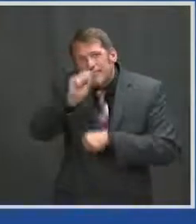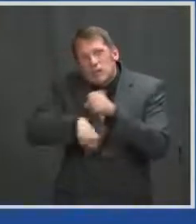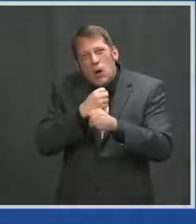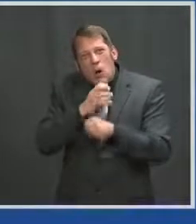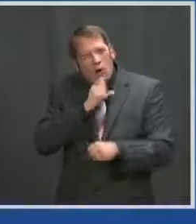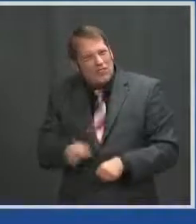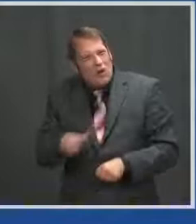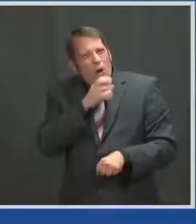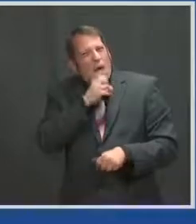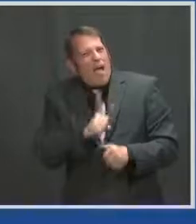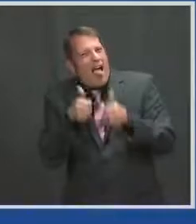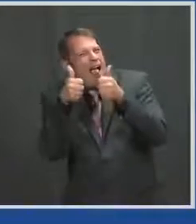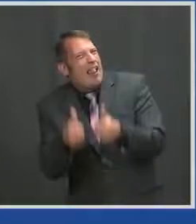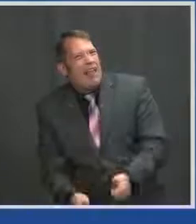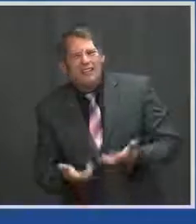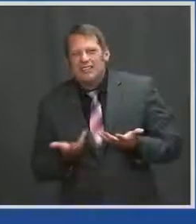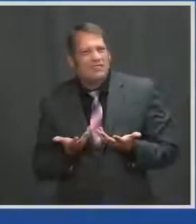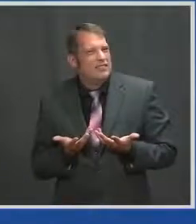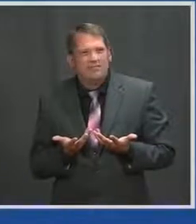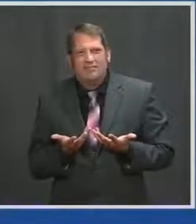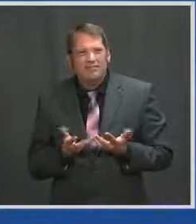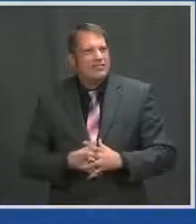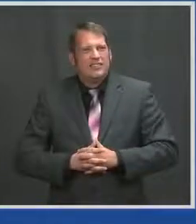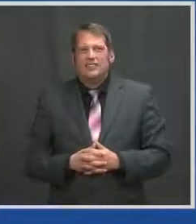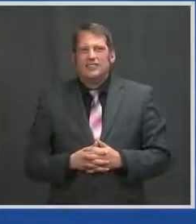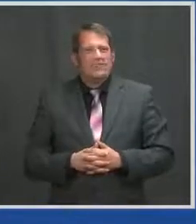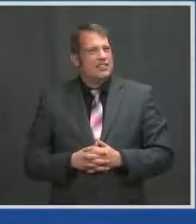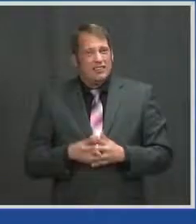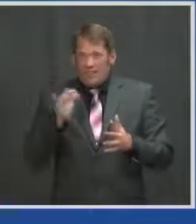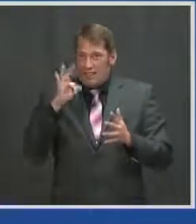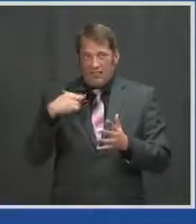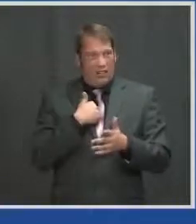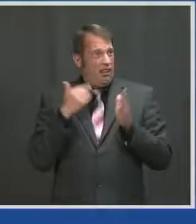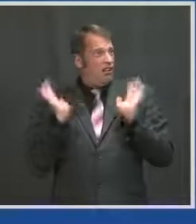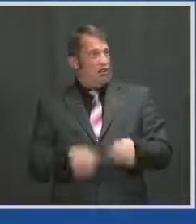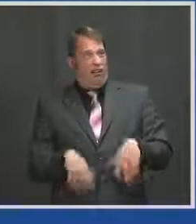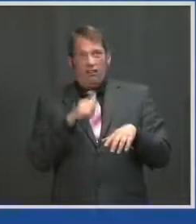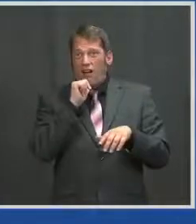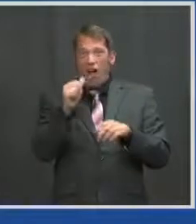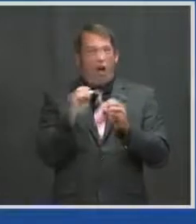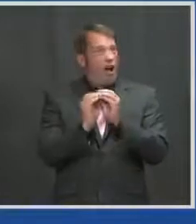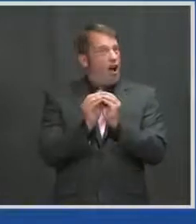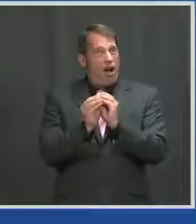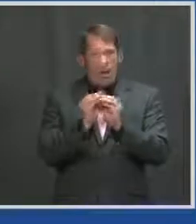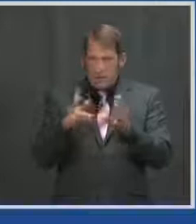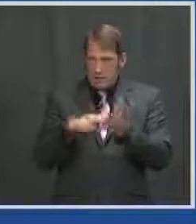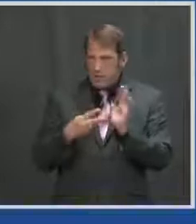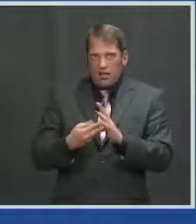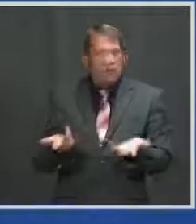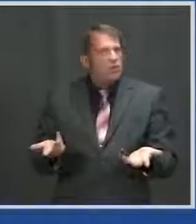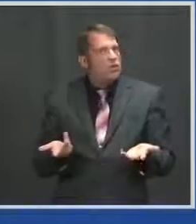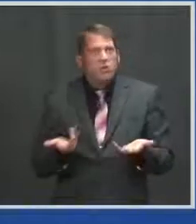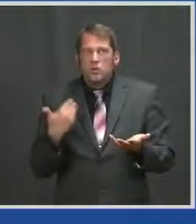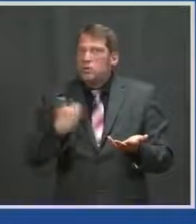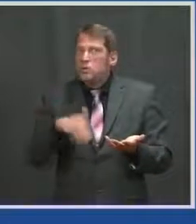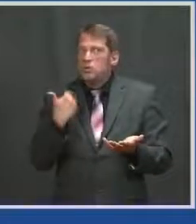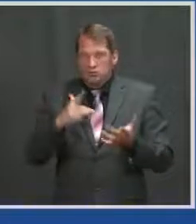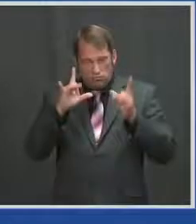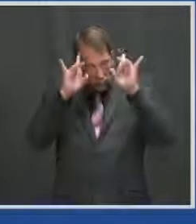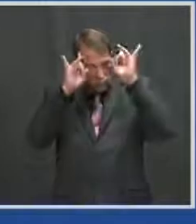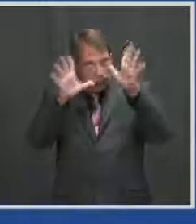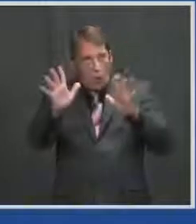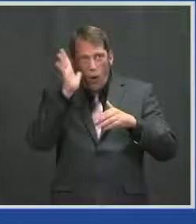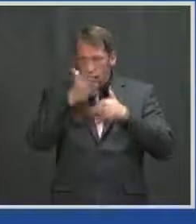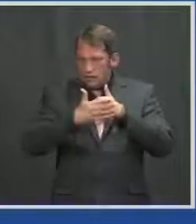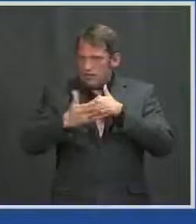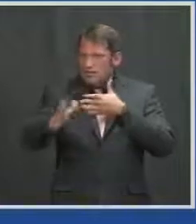the way, if they don't get it fixed, New Orleans itself is in real trouble. They need reliable, affordable, high-speed internet